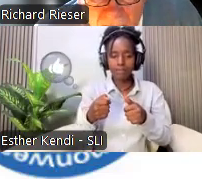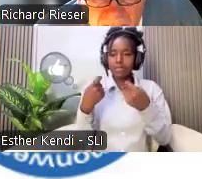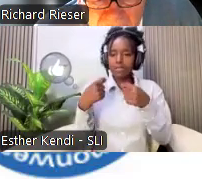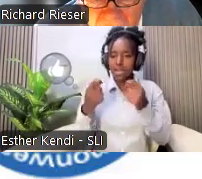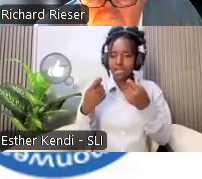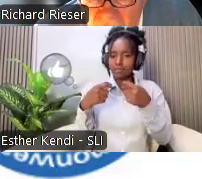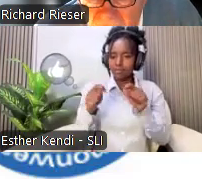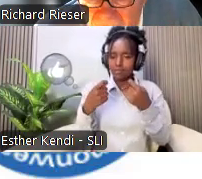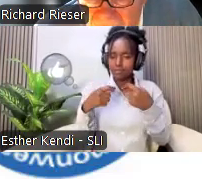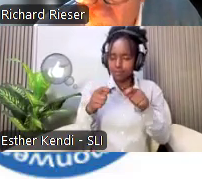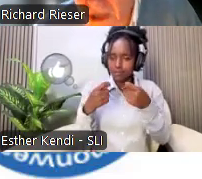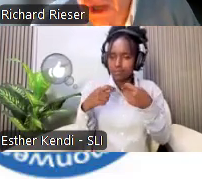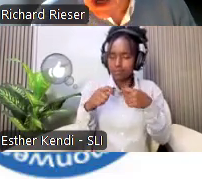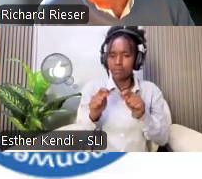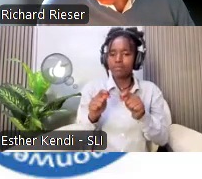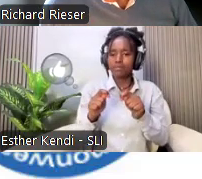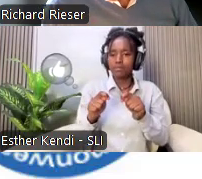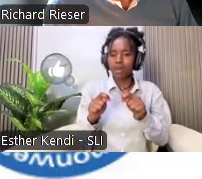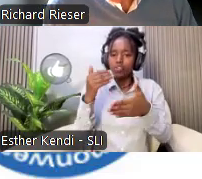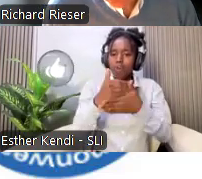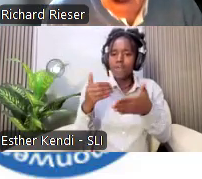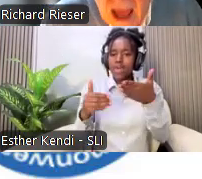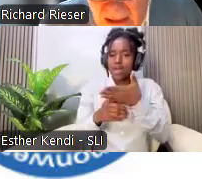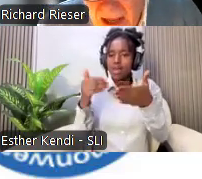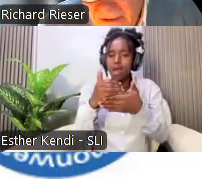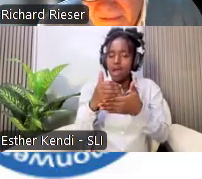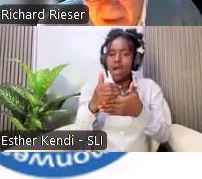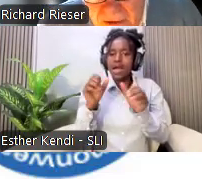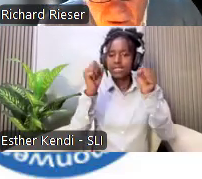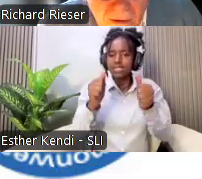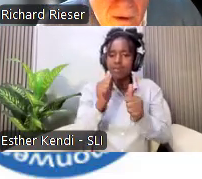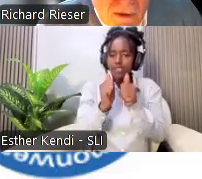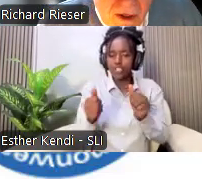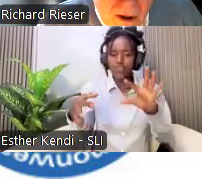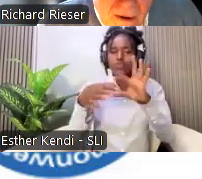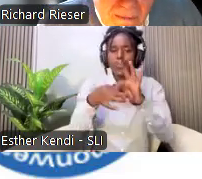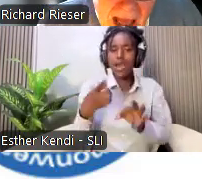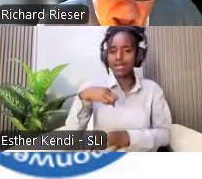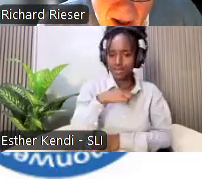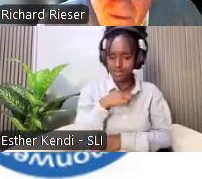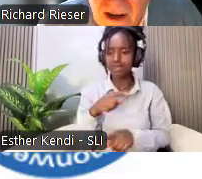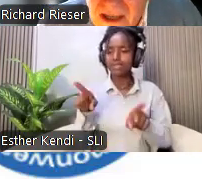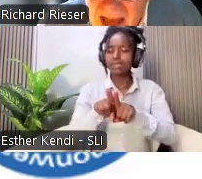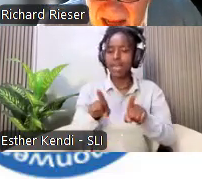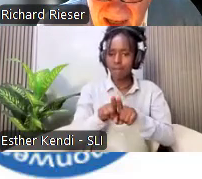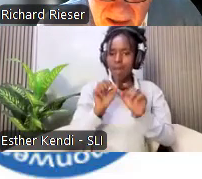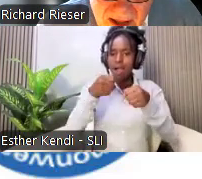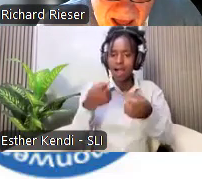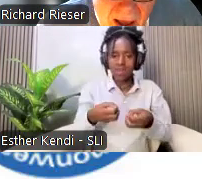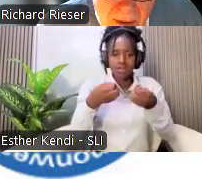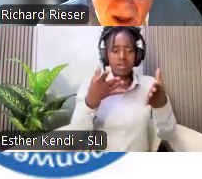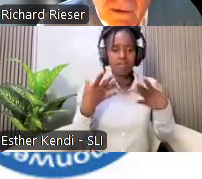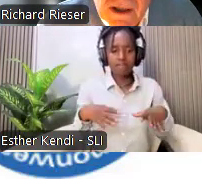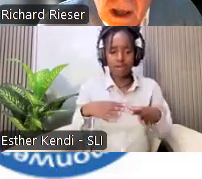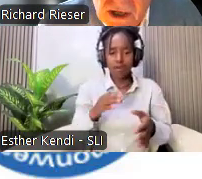it won't build a movement which unites us and give people the power of understanding that